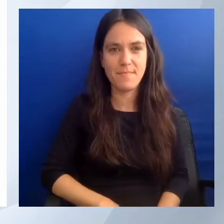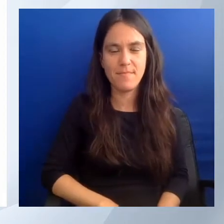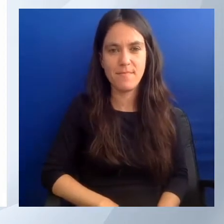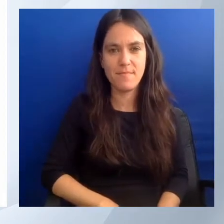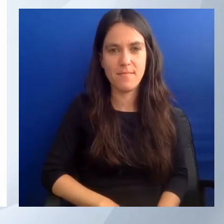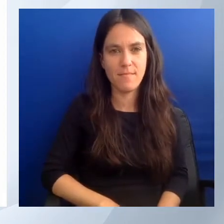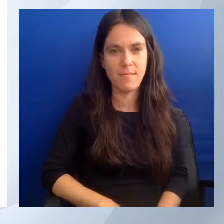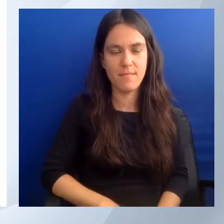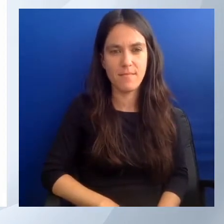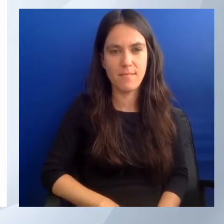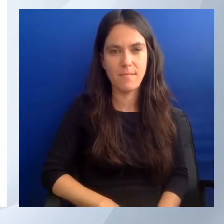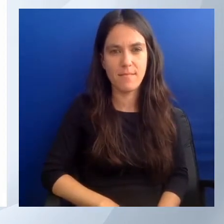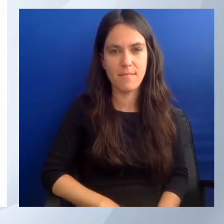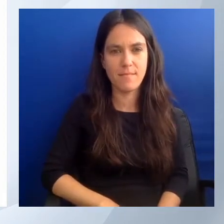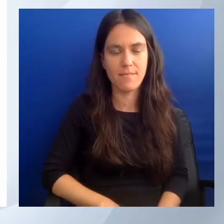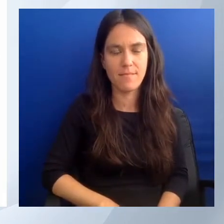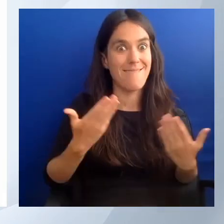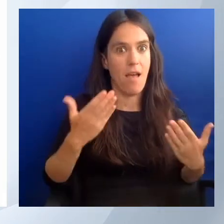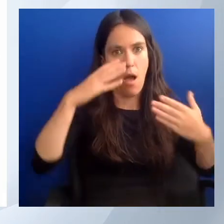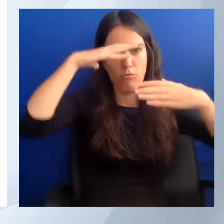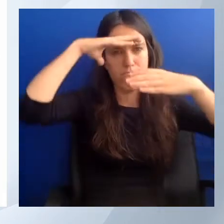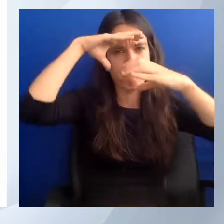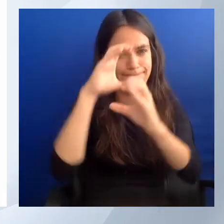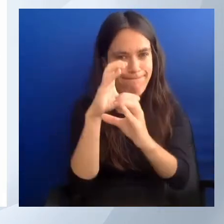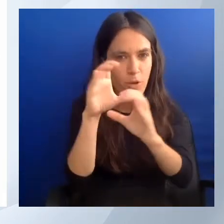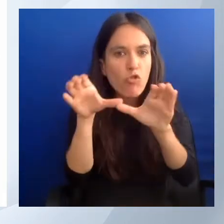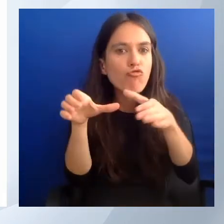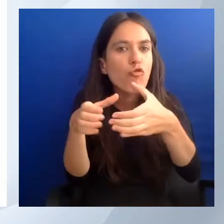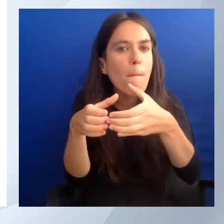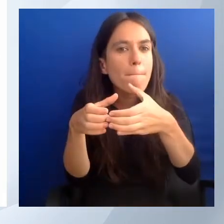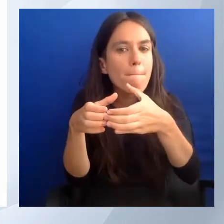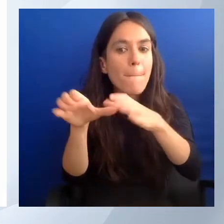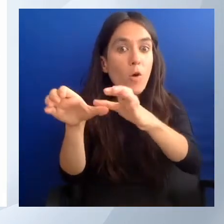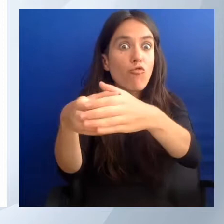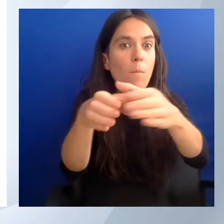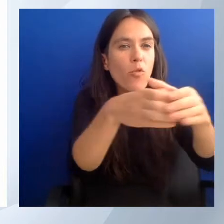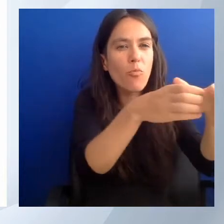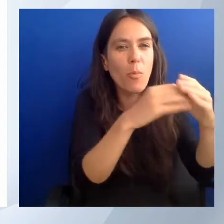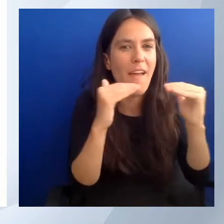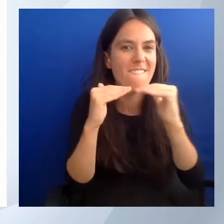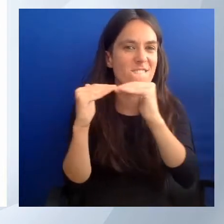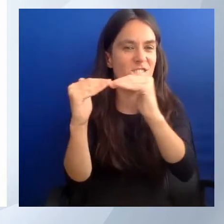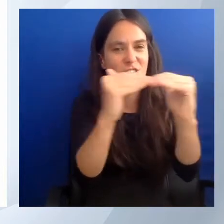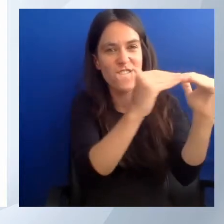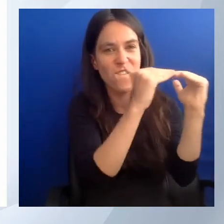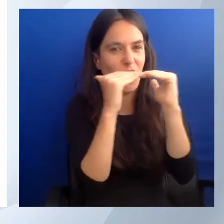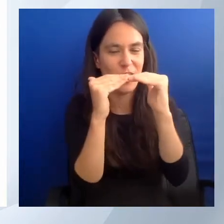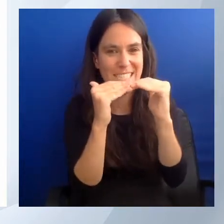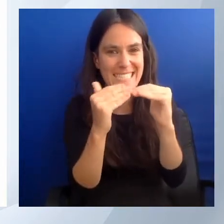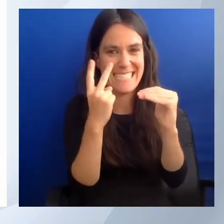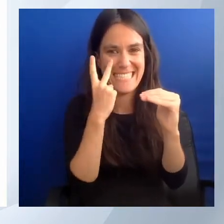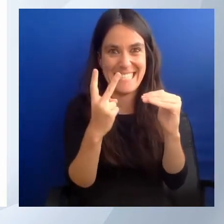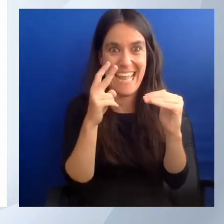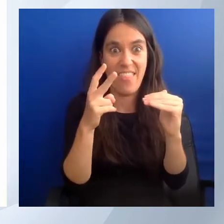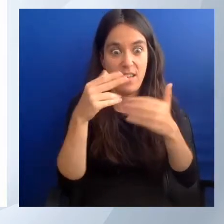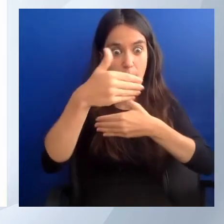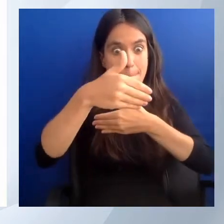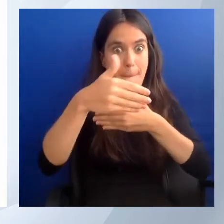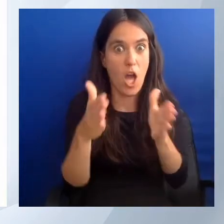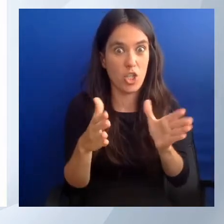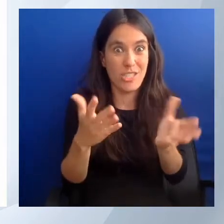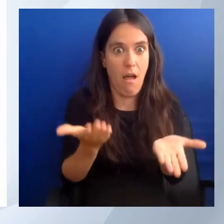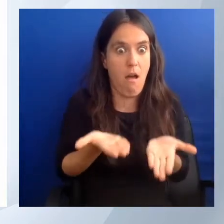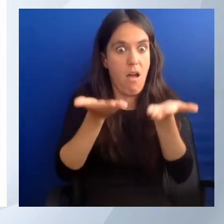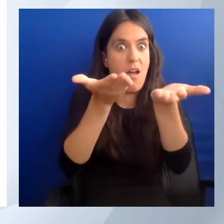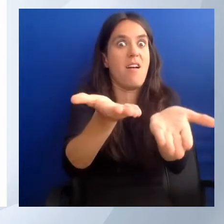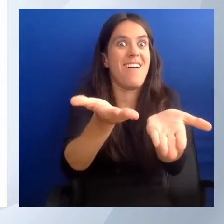So we're going to focus on group fairness in this case, and the reason for that is that Fairlearn, the package that I'm going to show you today, is actually